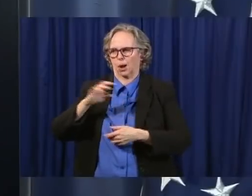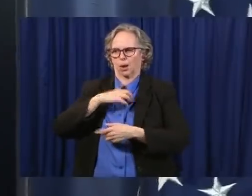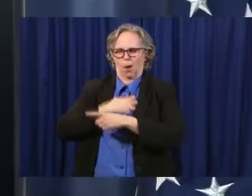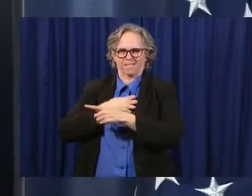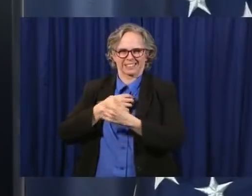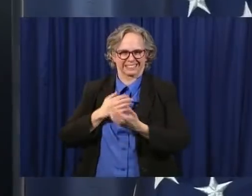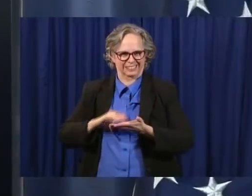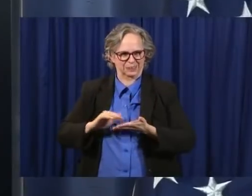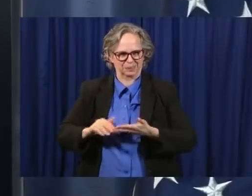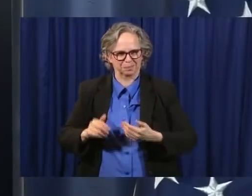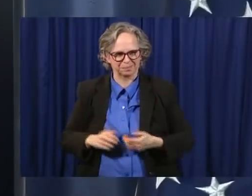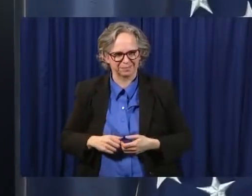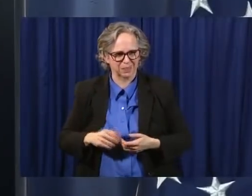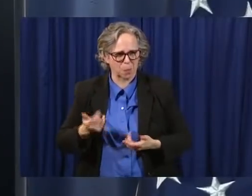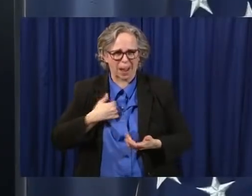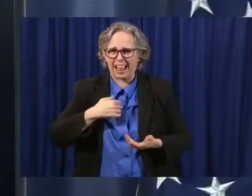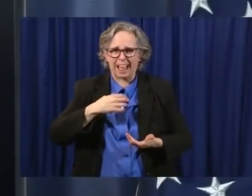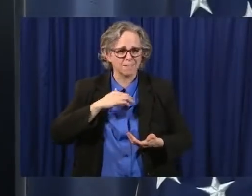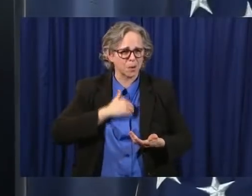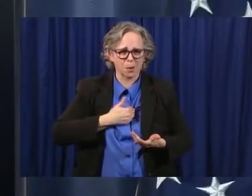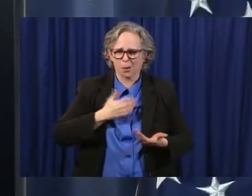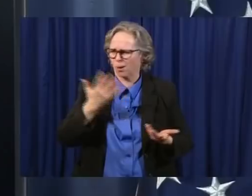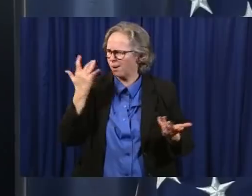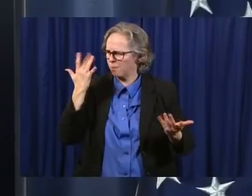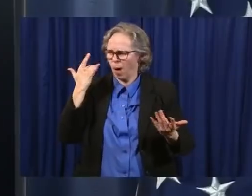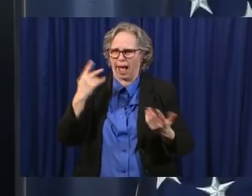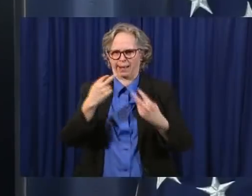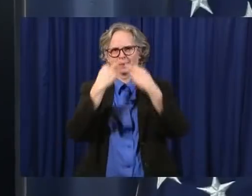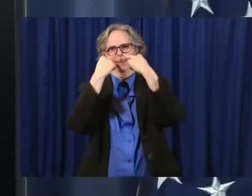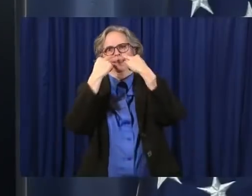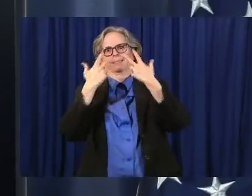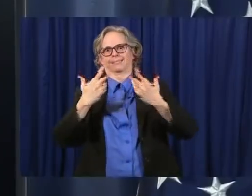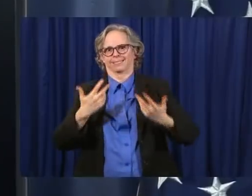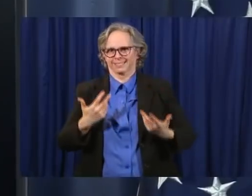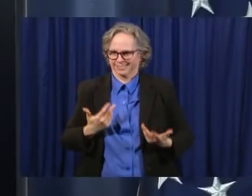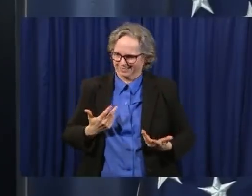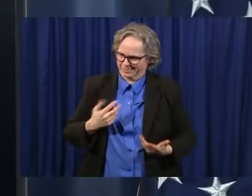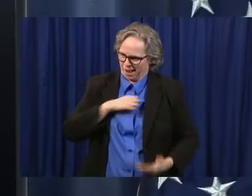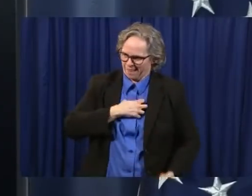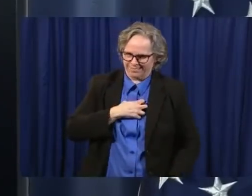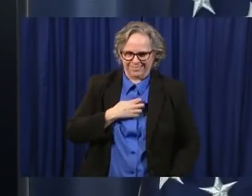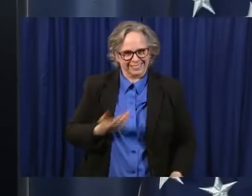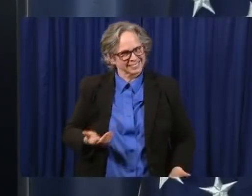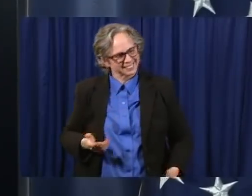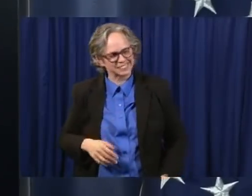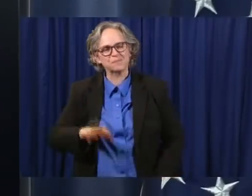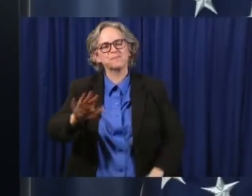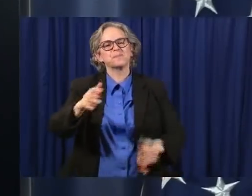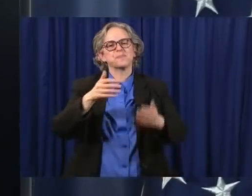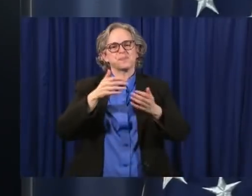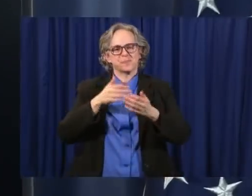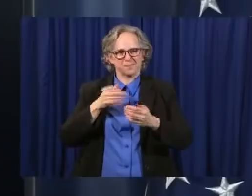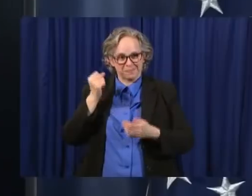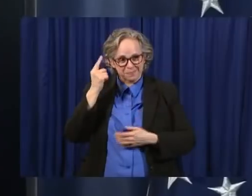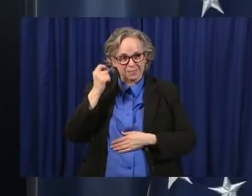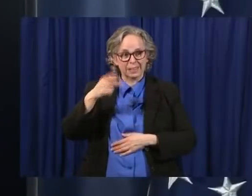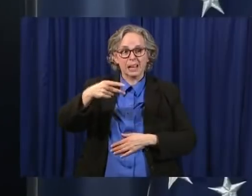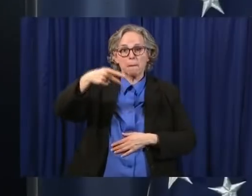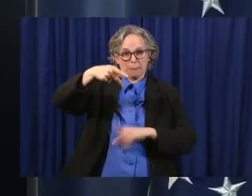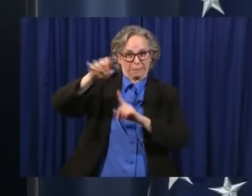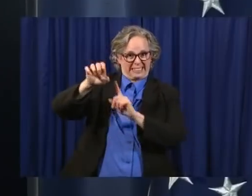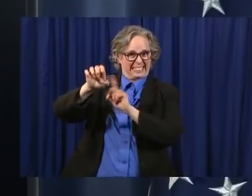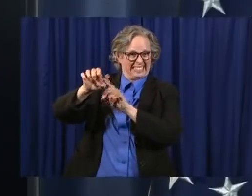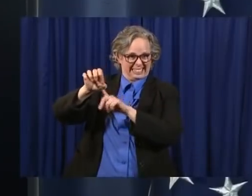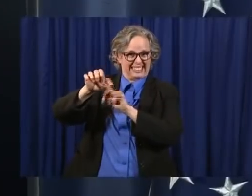Why I have to cough now, I'll never tell you. But they have PPE equipment that matches up with